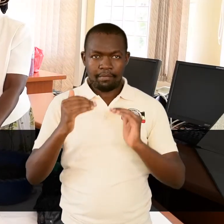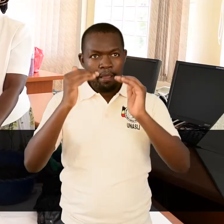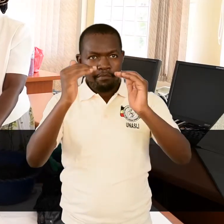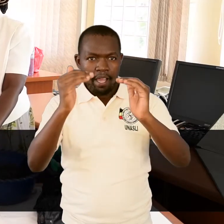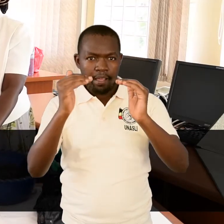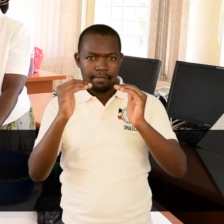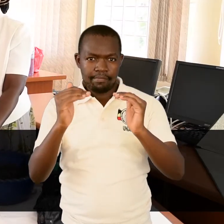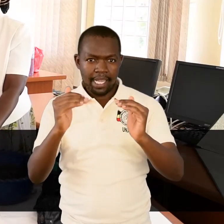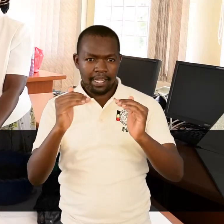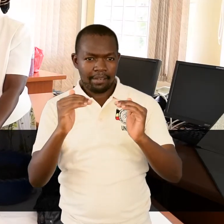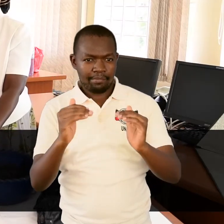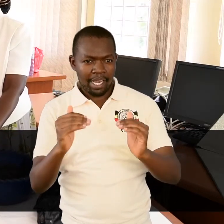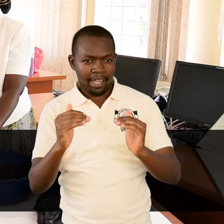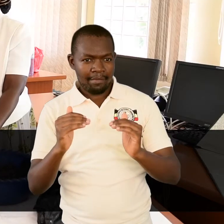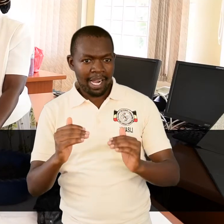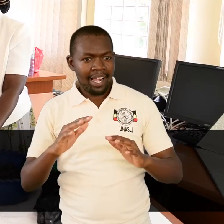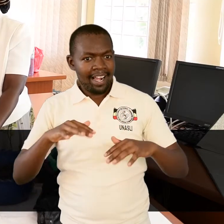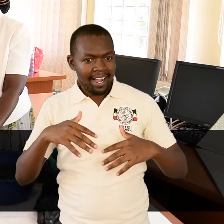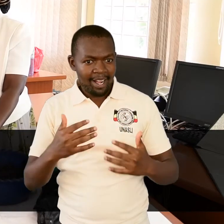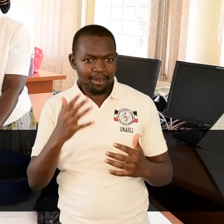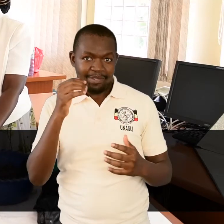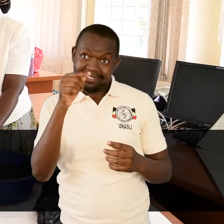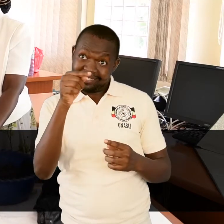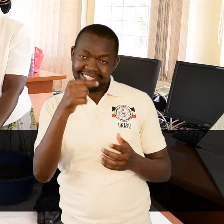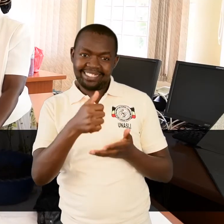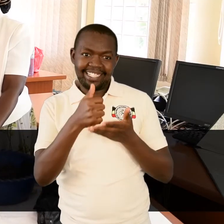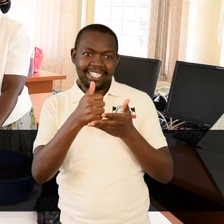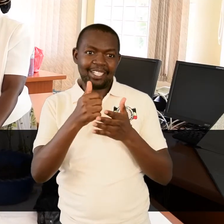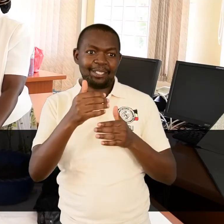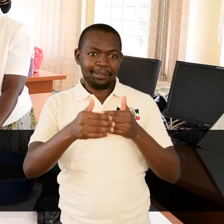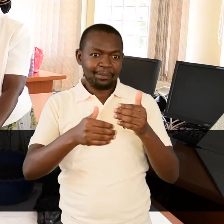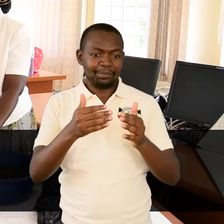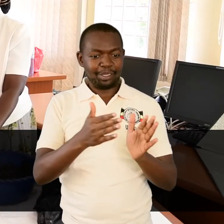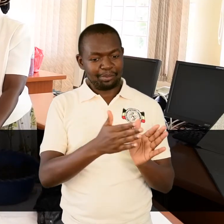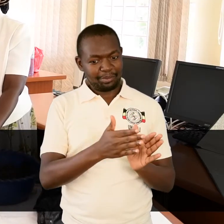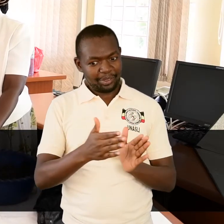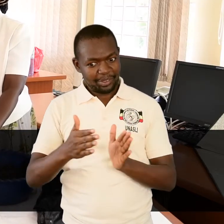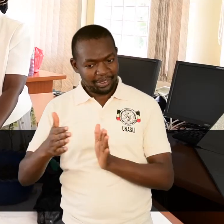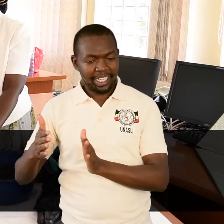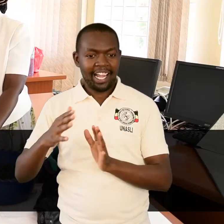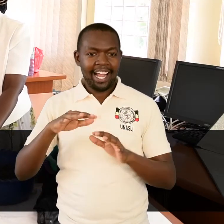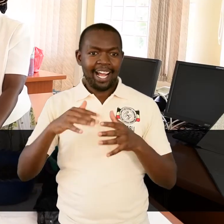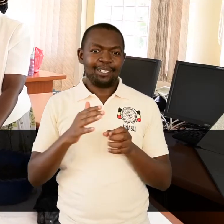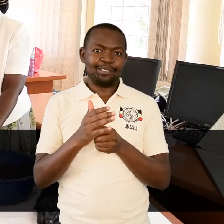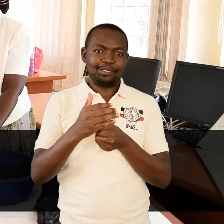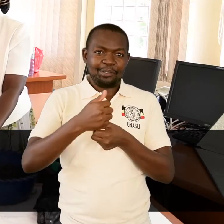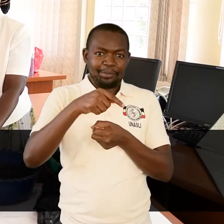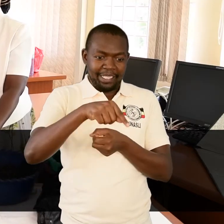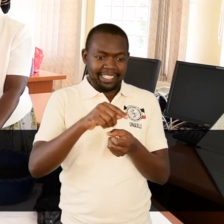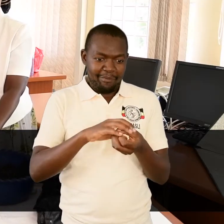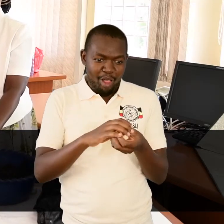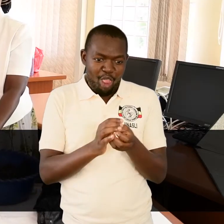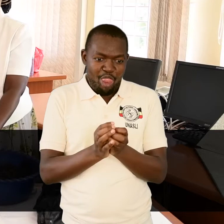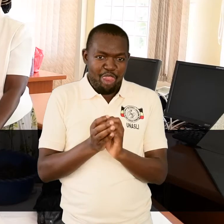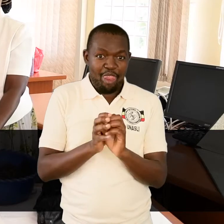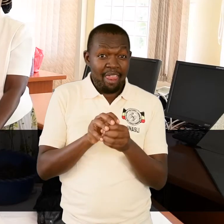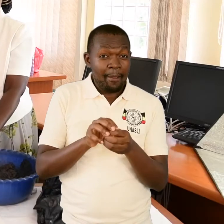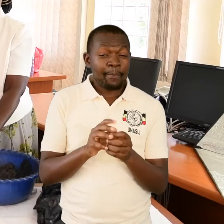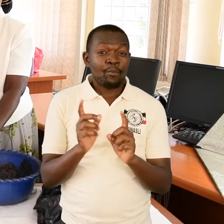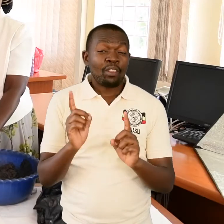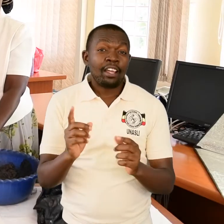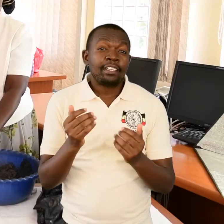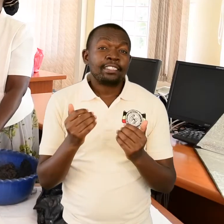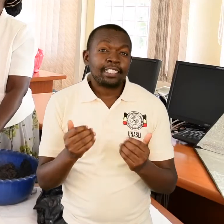different steps or a step-by-step process in making charcoal briquettes. Now that